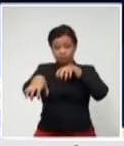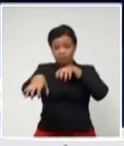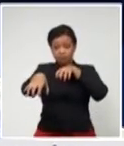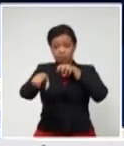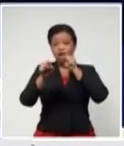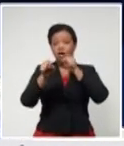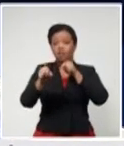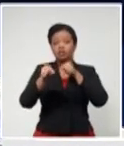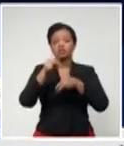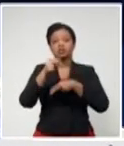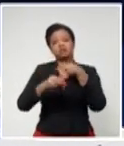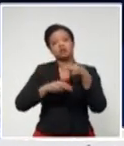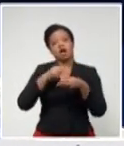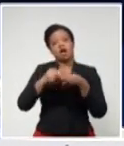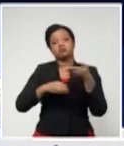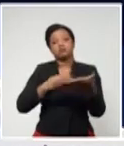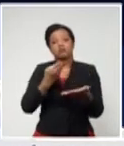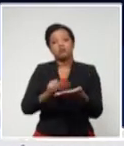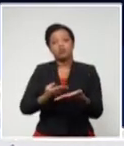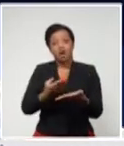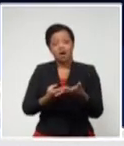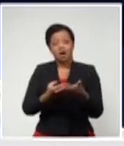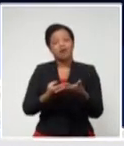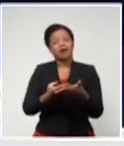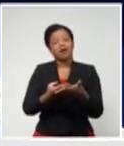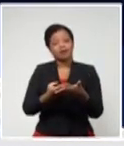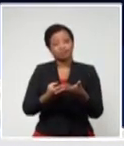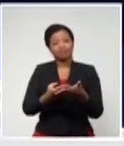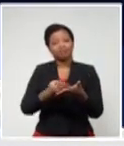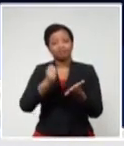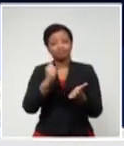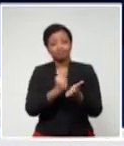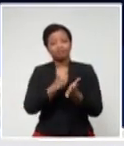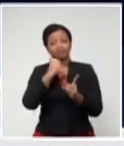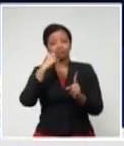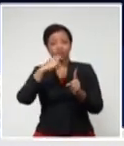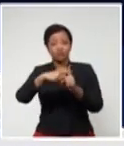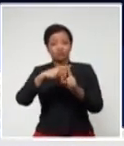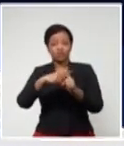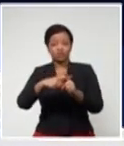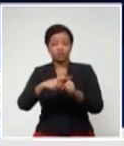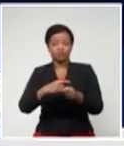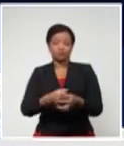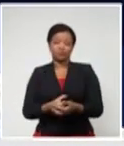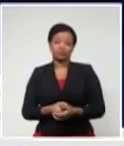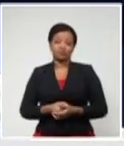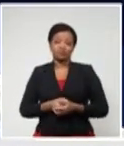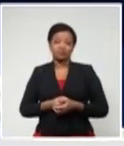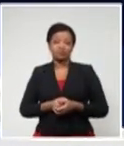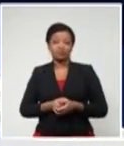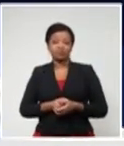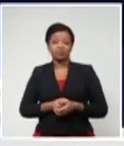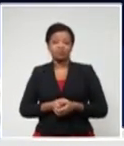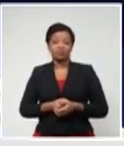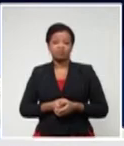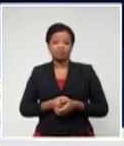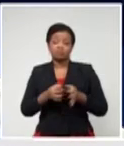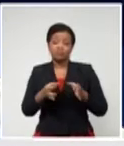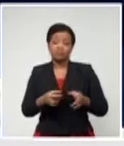individuals recently arrived in Cuba and were sent to an isolation center for the mandatory 14-day quarantine